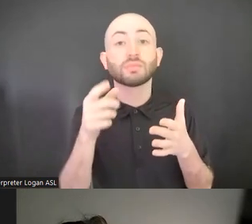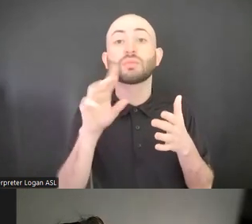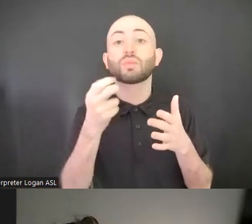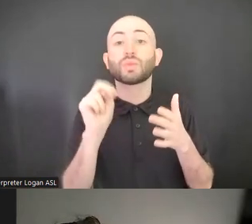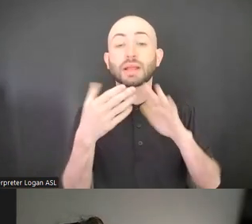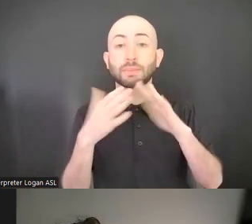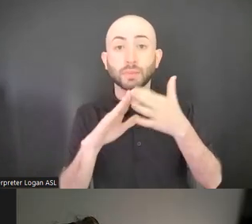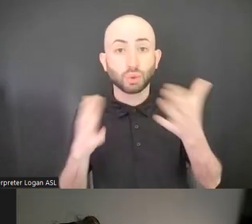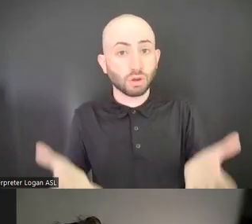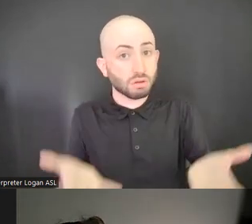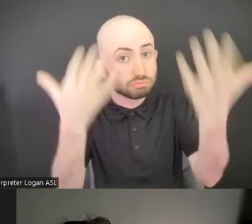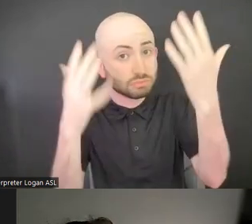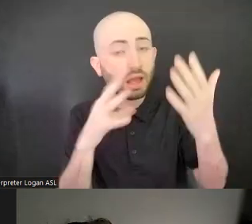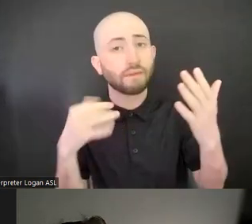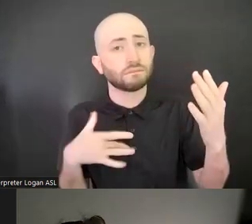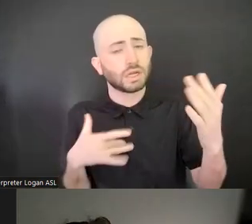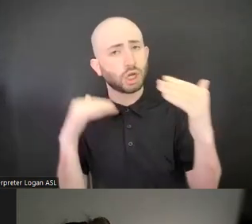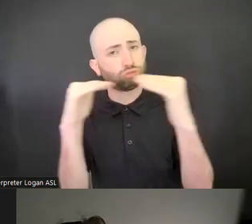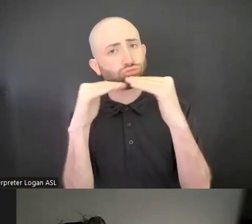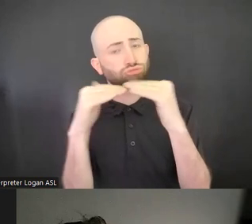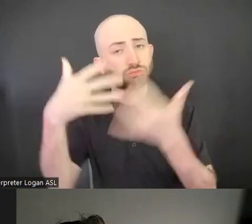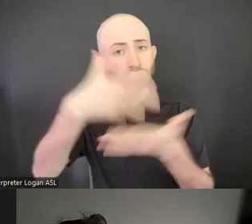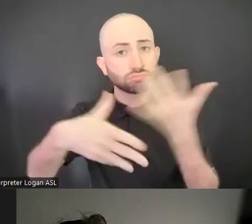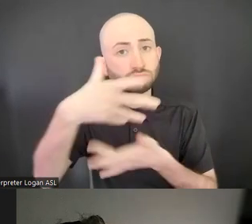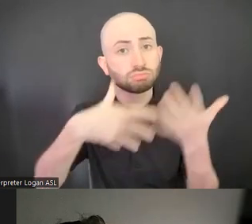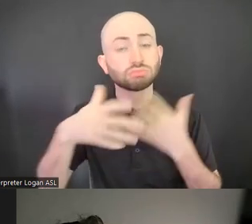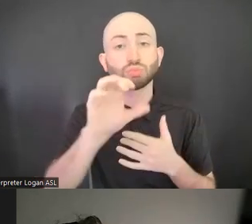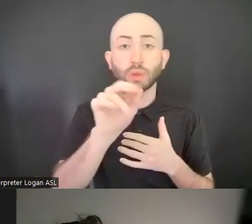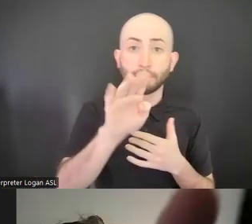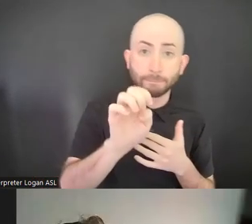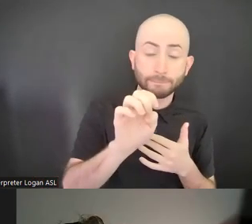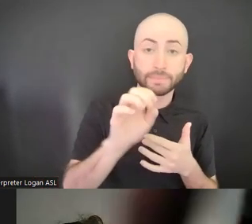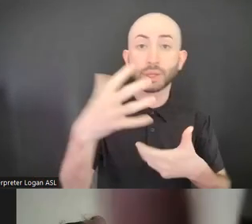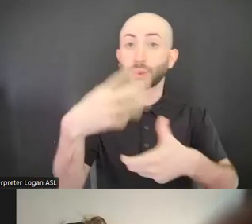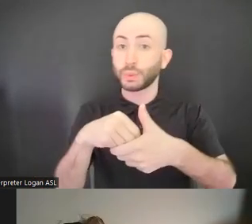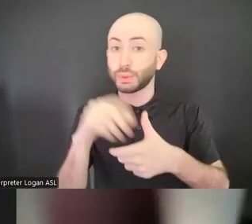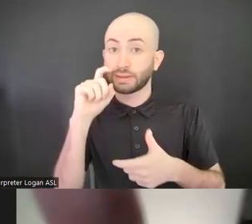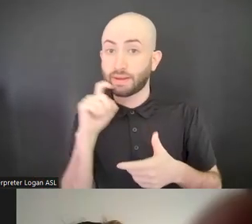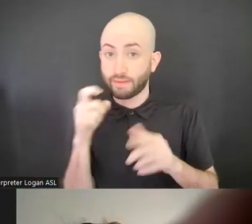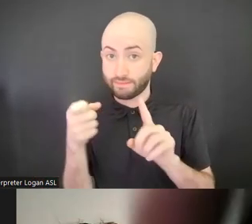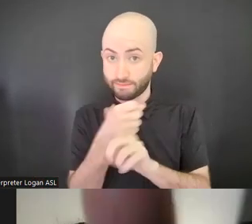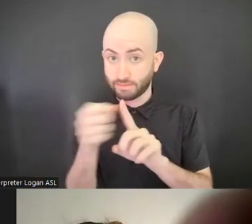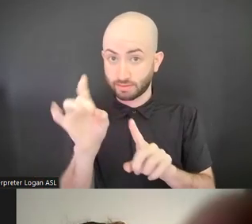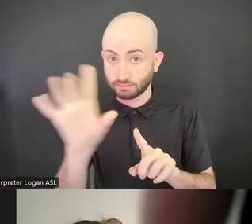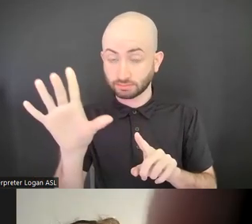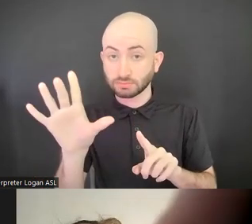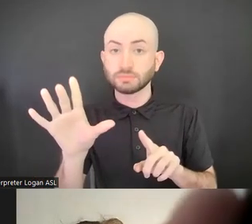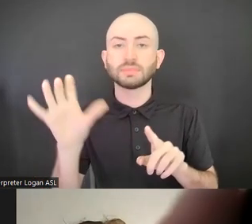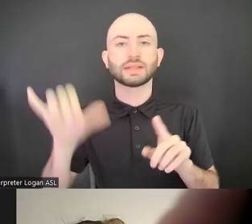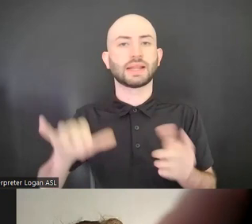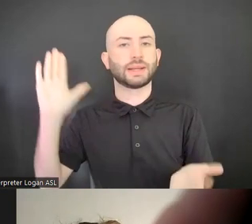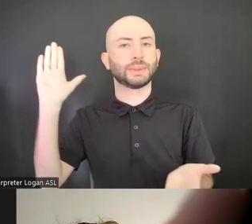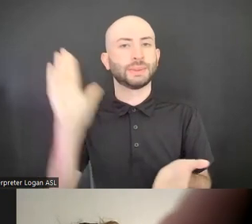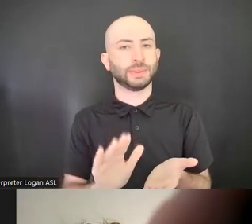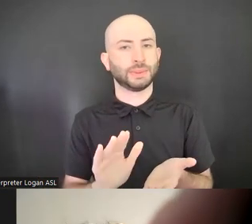seen as valuable and equal parts of society crime including sexual violence decreases and that is the aim of